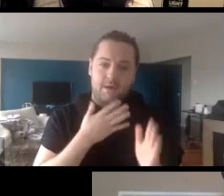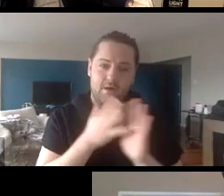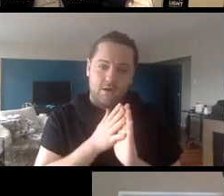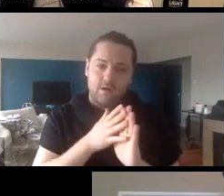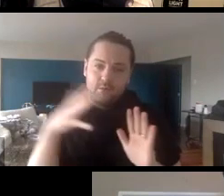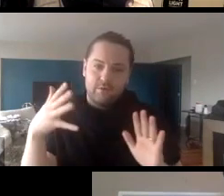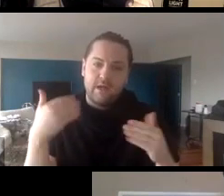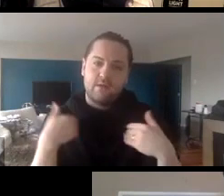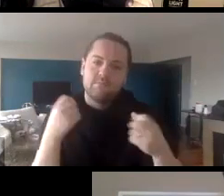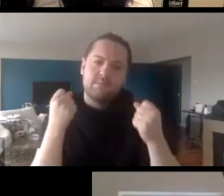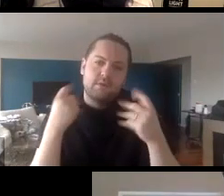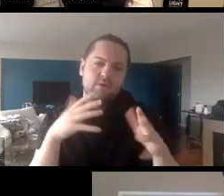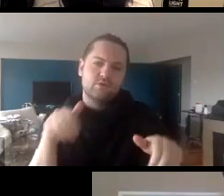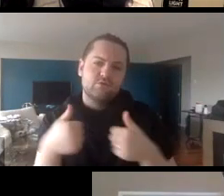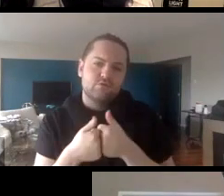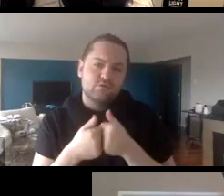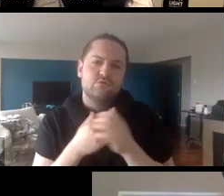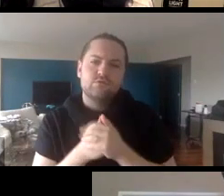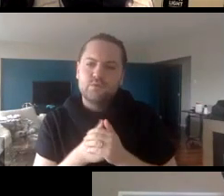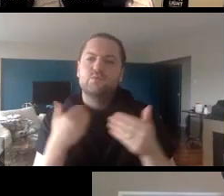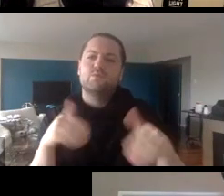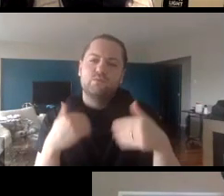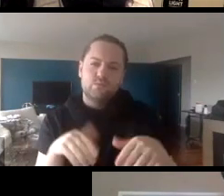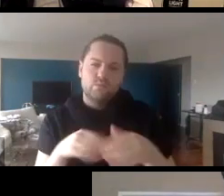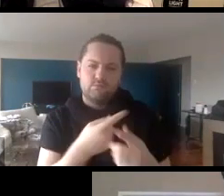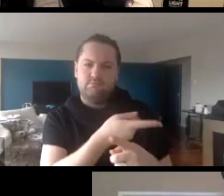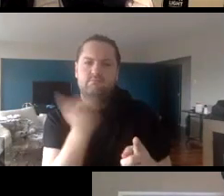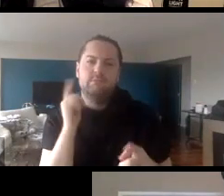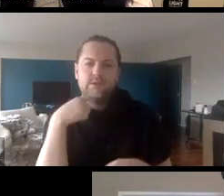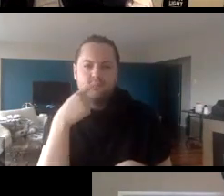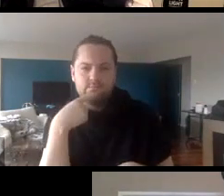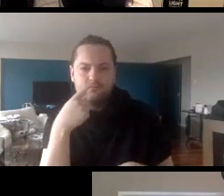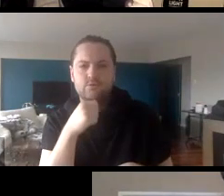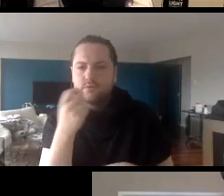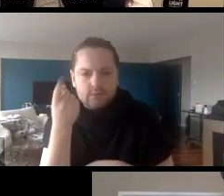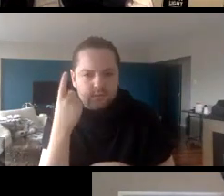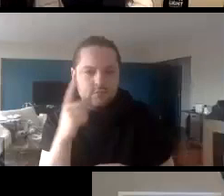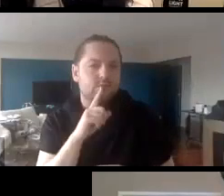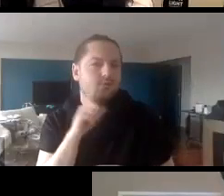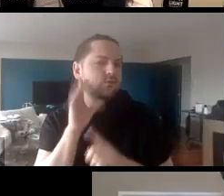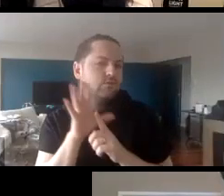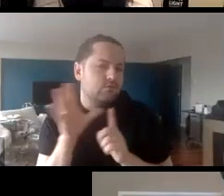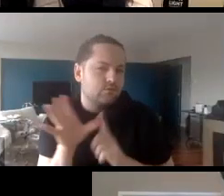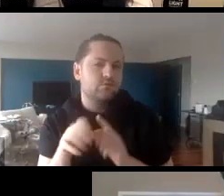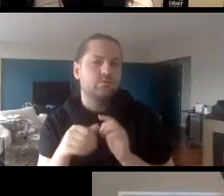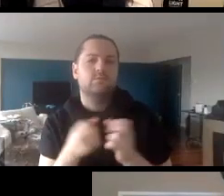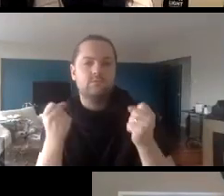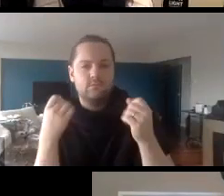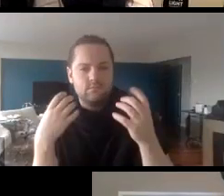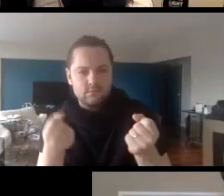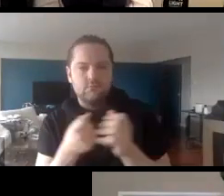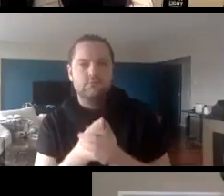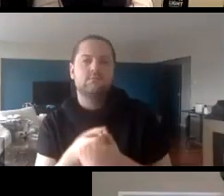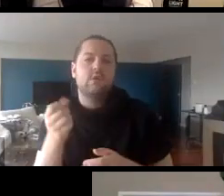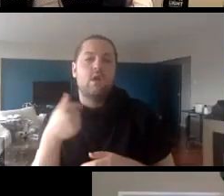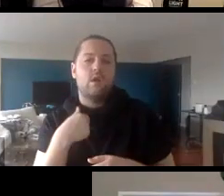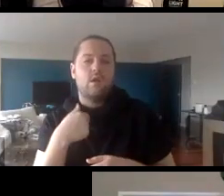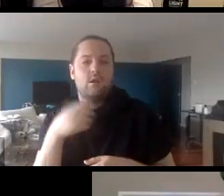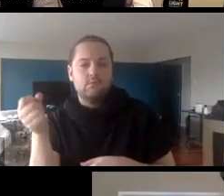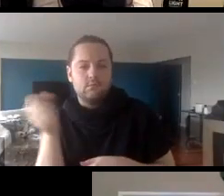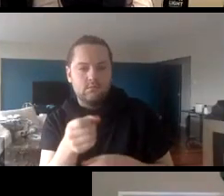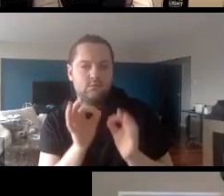and what's going on. In my ASL opera moments, it's been very, very challenging. Very